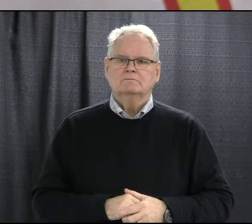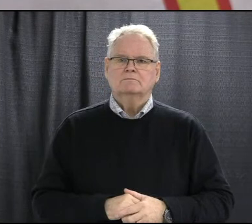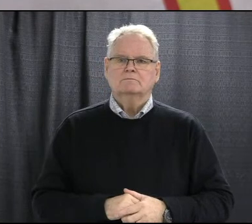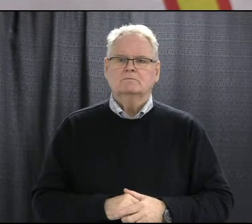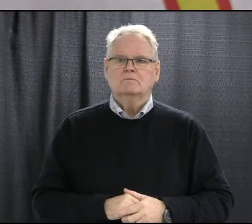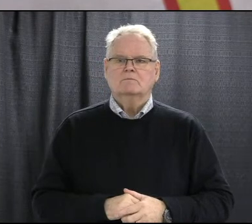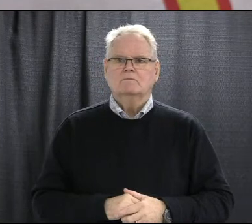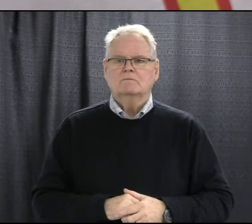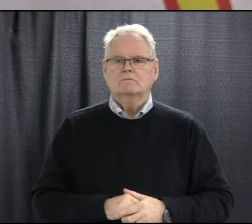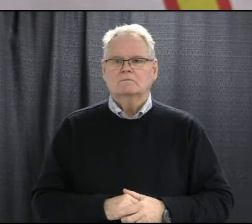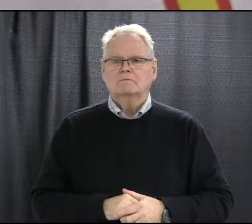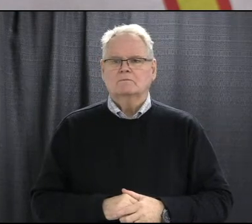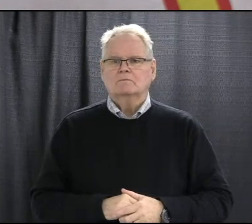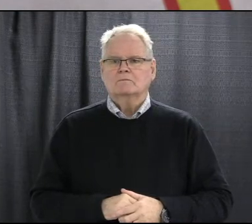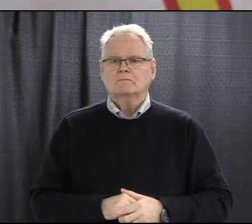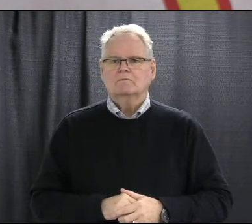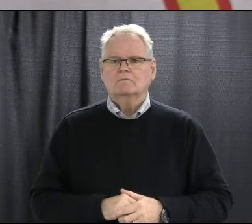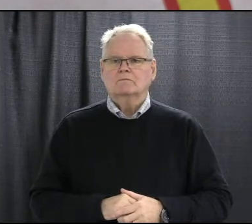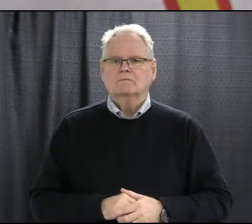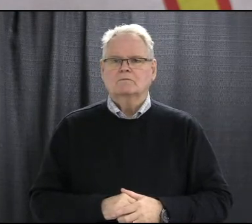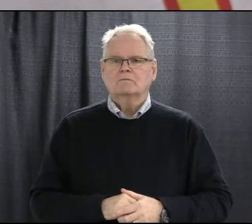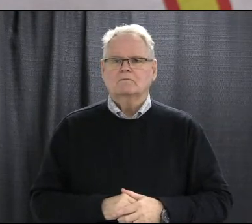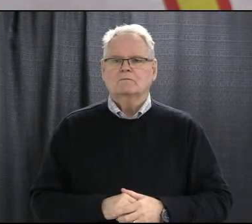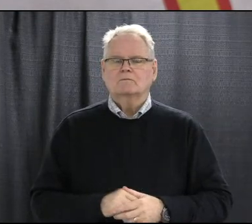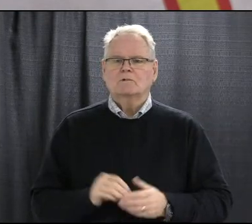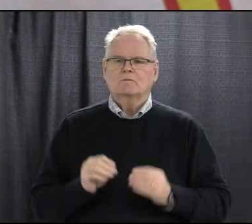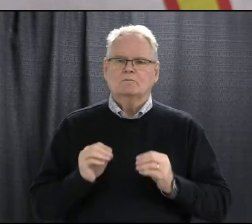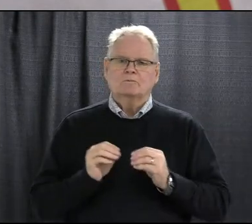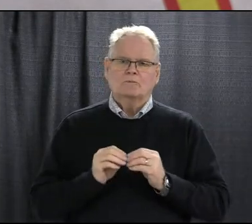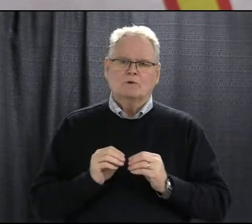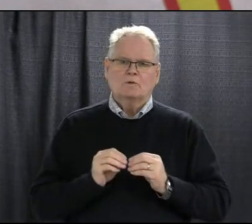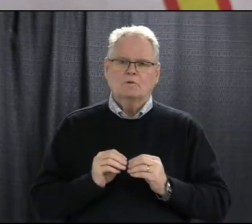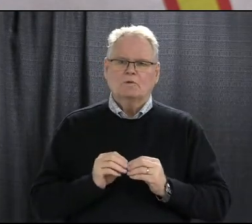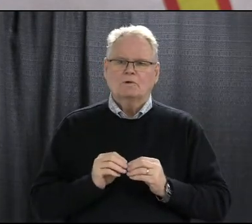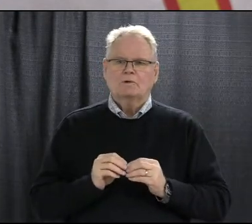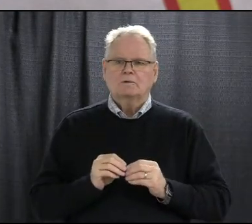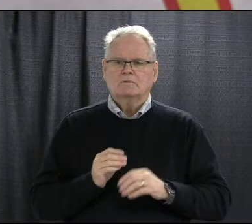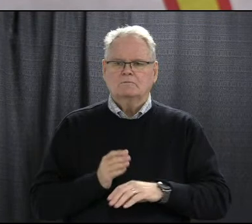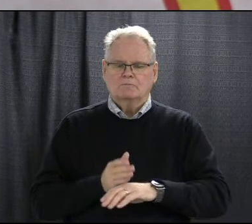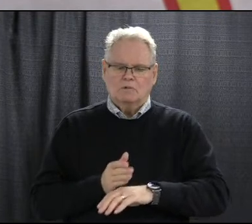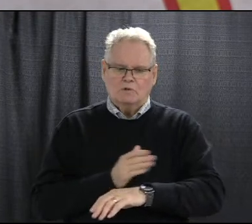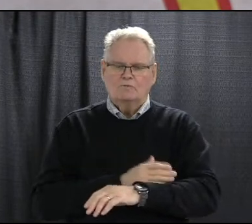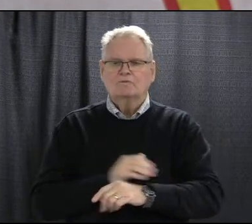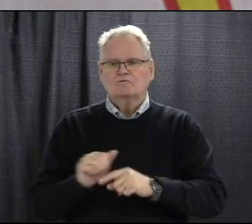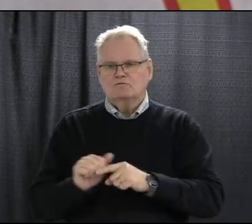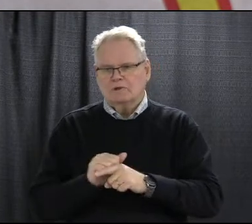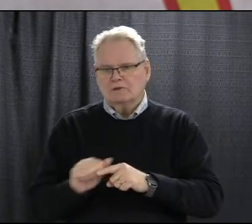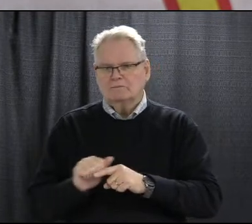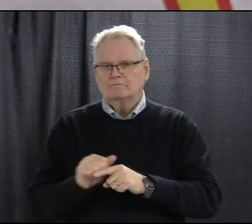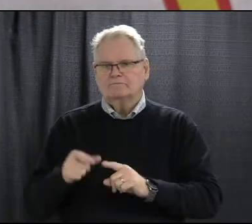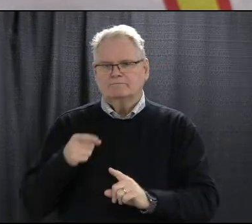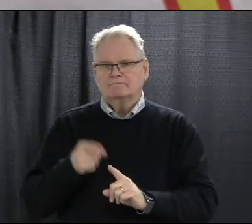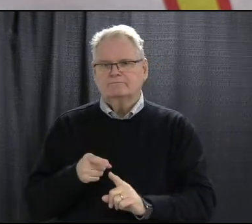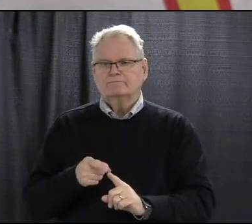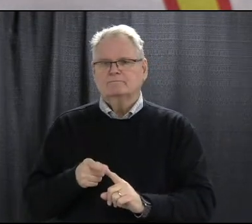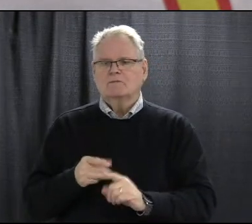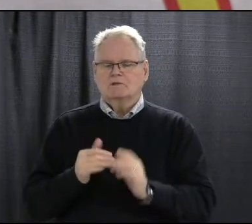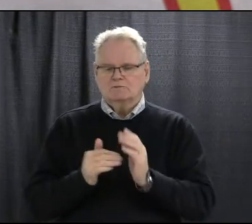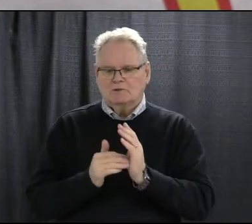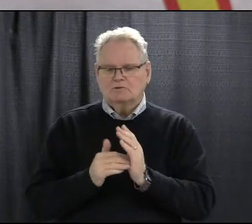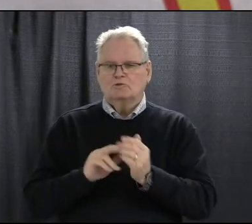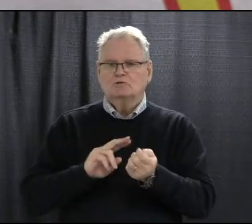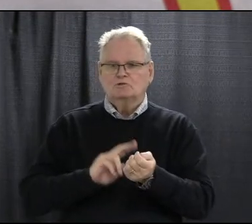increasing the level of acuity for individuals going into personal care homes fits into this,